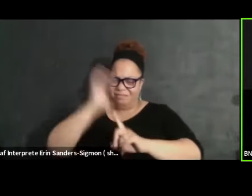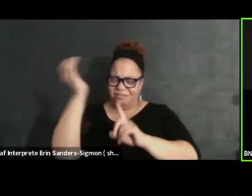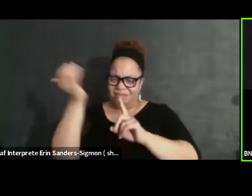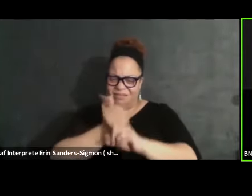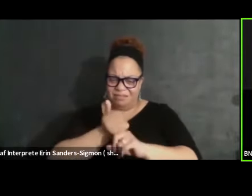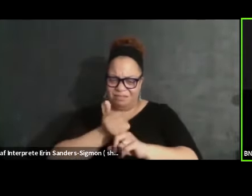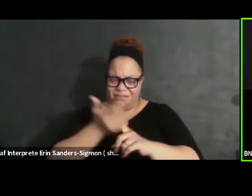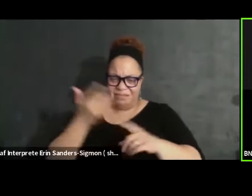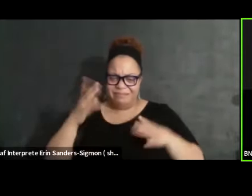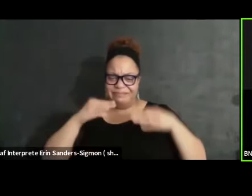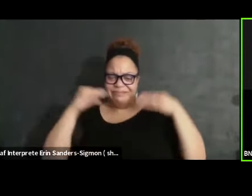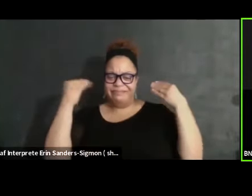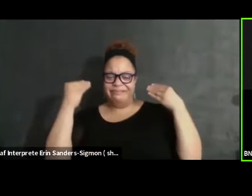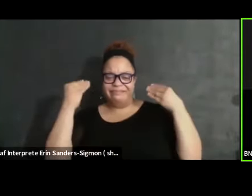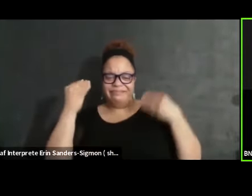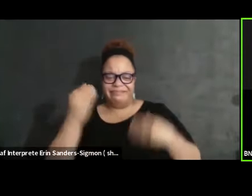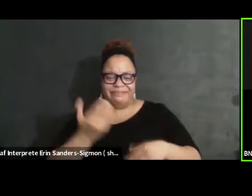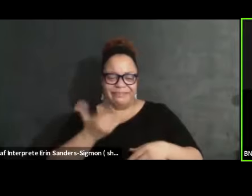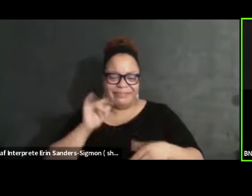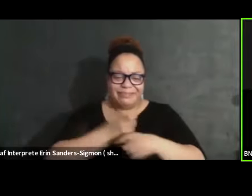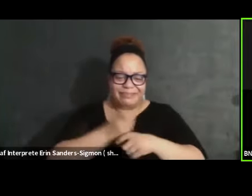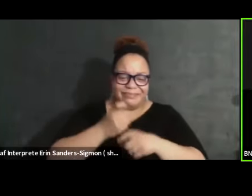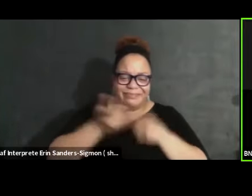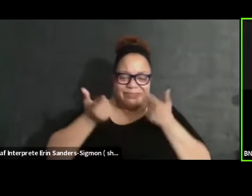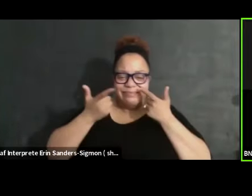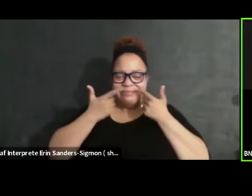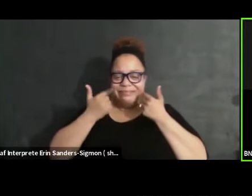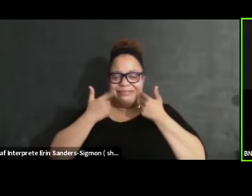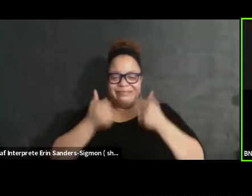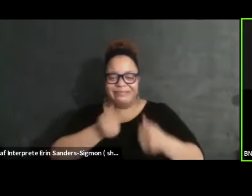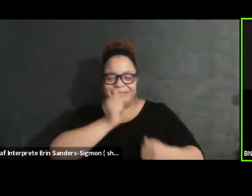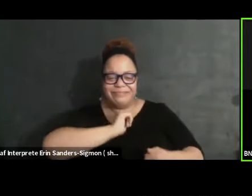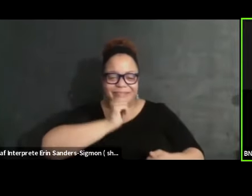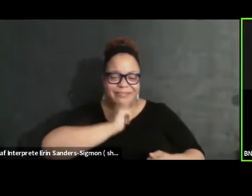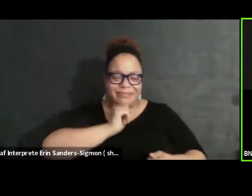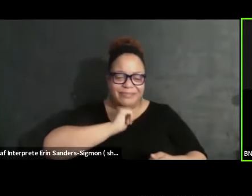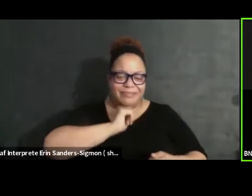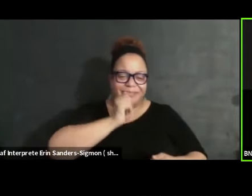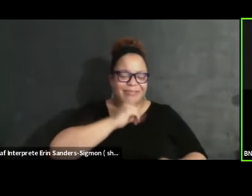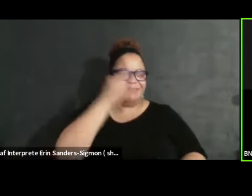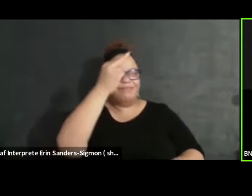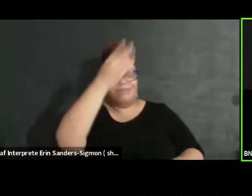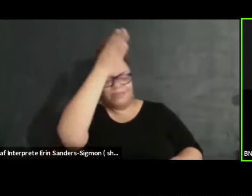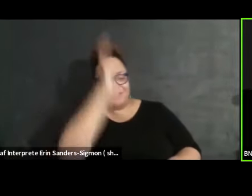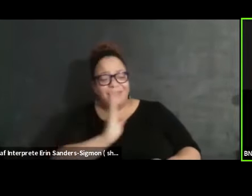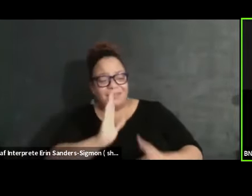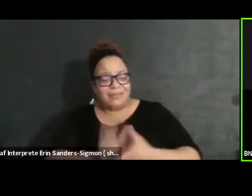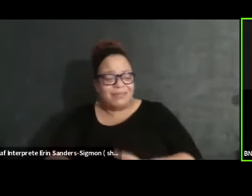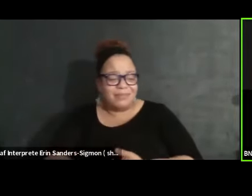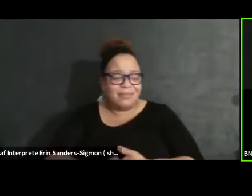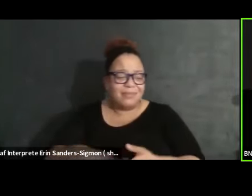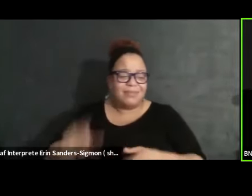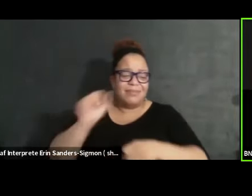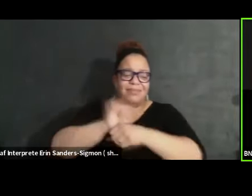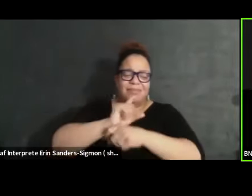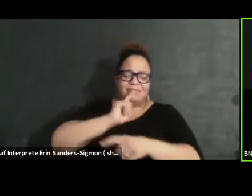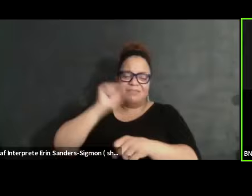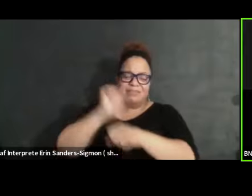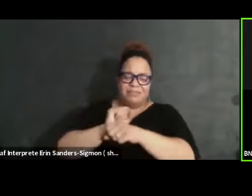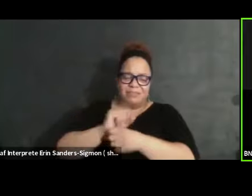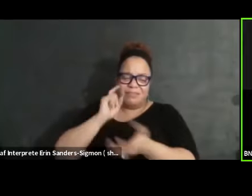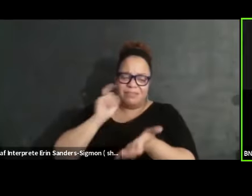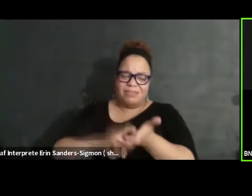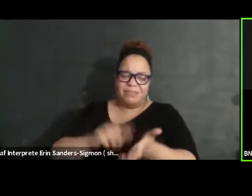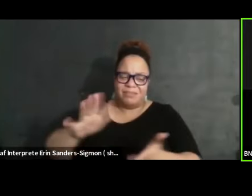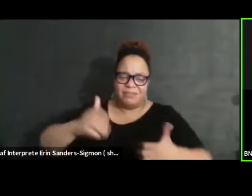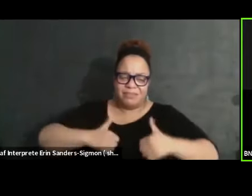faith but thinks, Fuck God. My job is to lay witness to their existence. I am the sole constant outside of their own